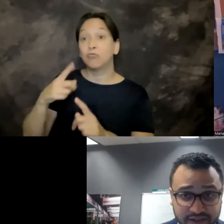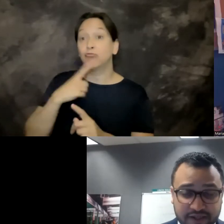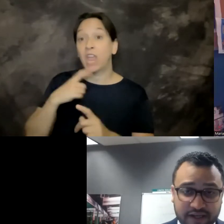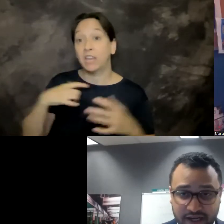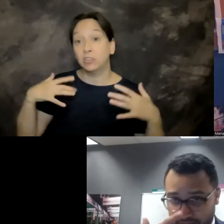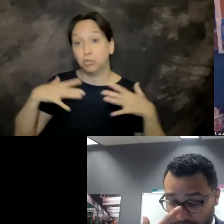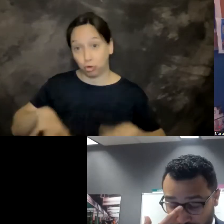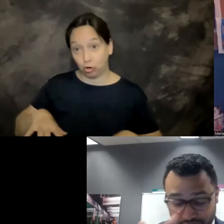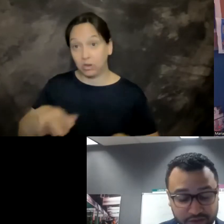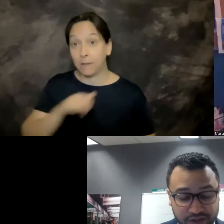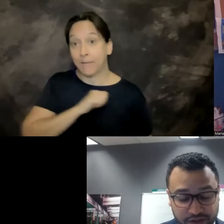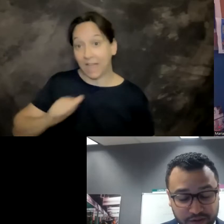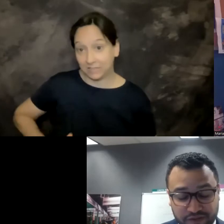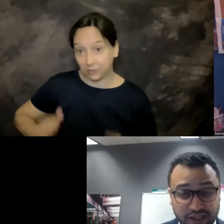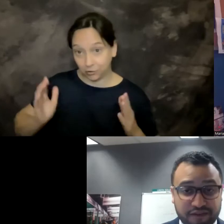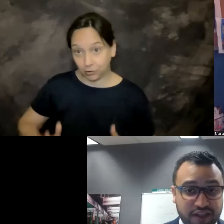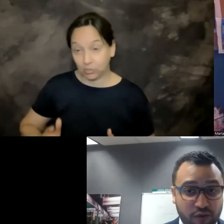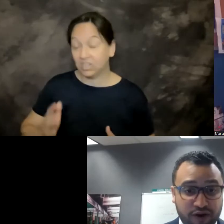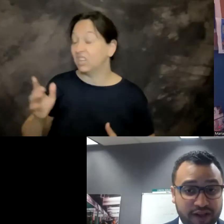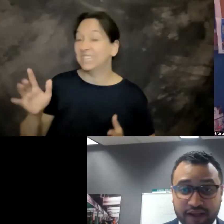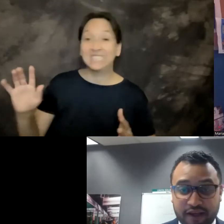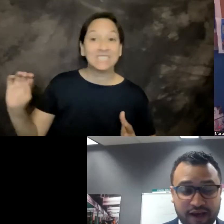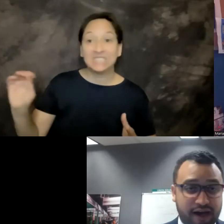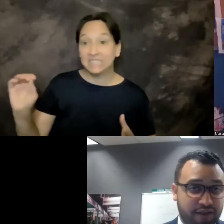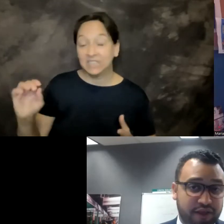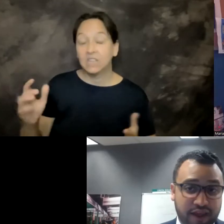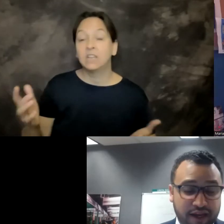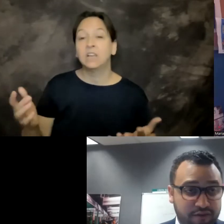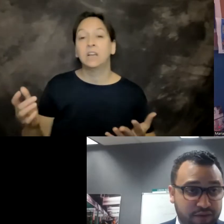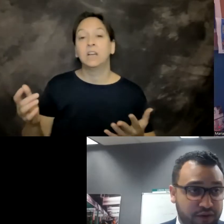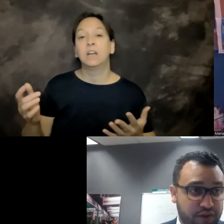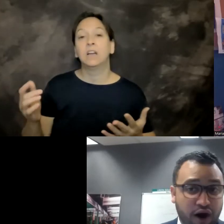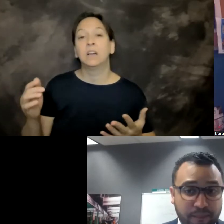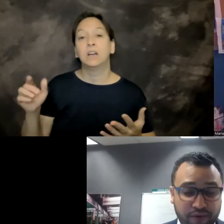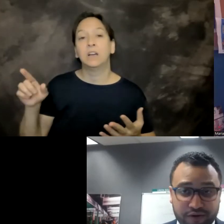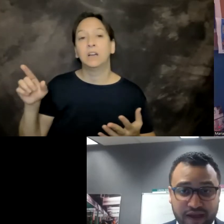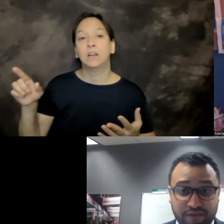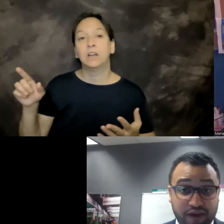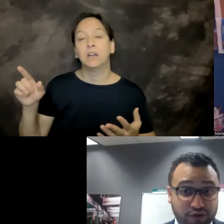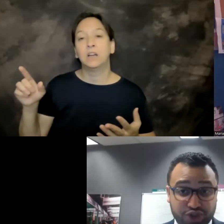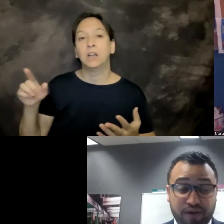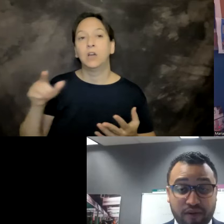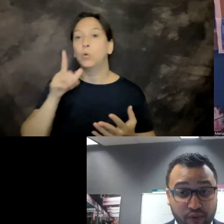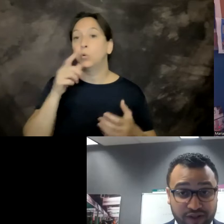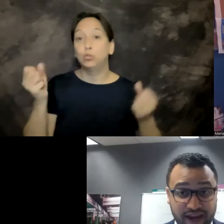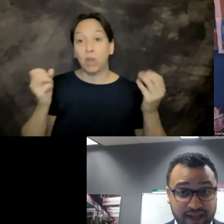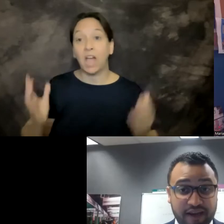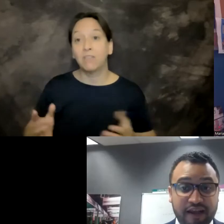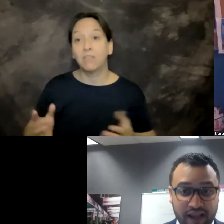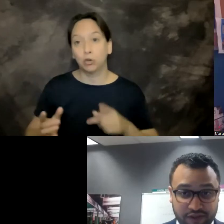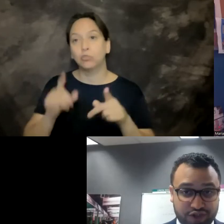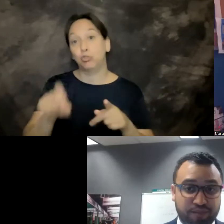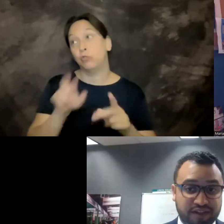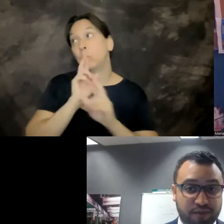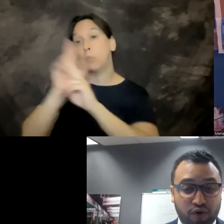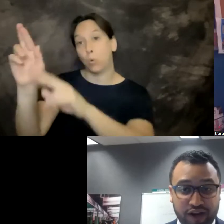working, or if the lift is not working, the operator of that vehicle should be reporting that in,